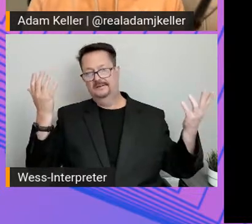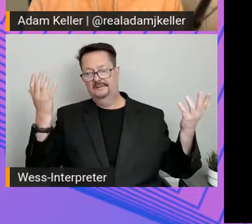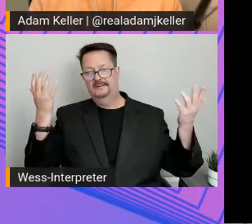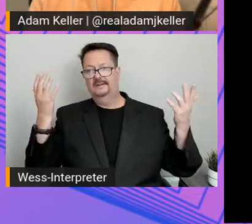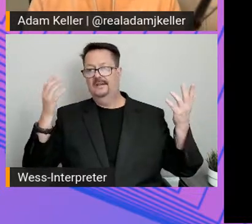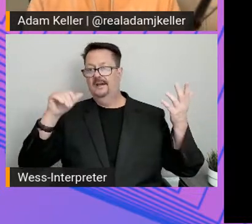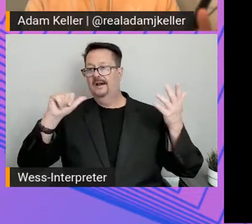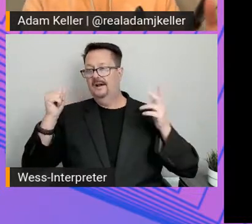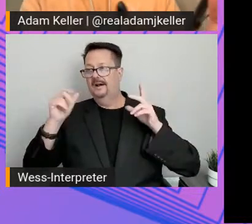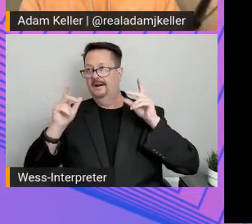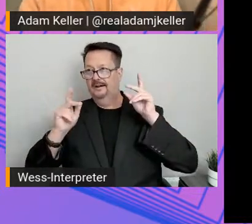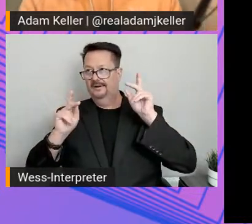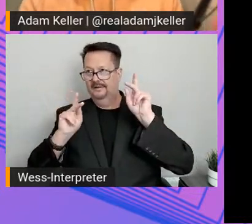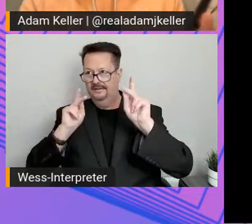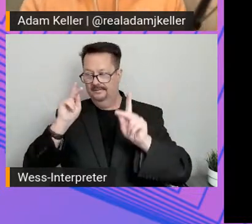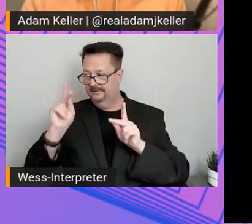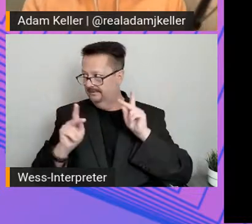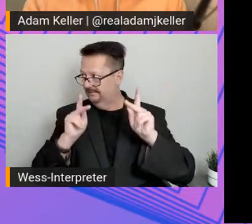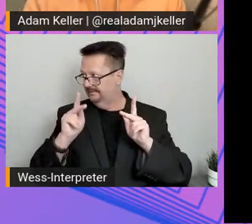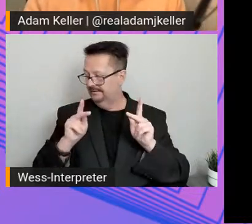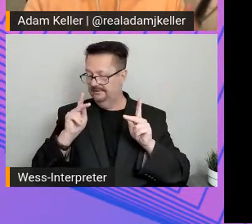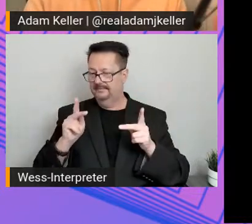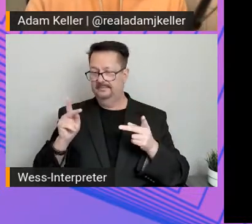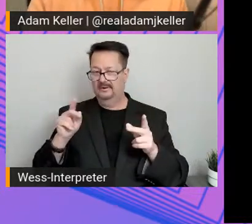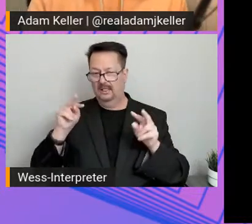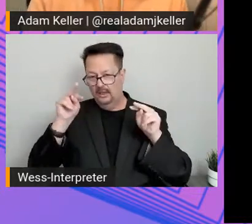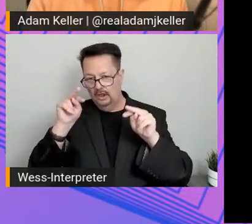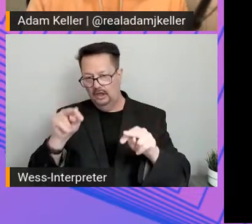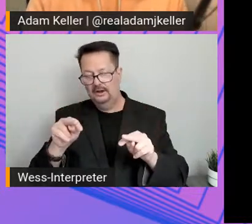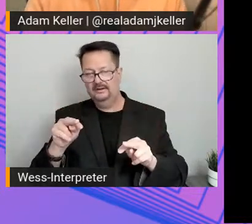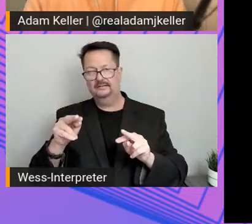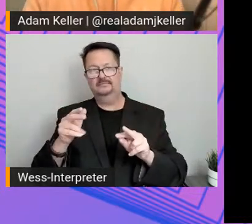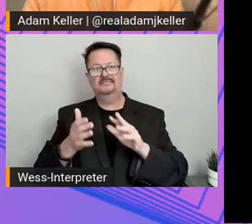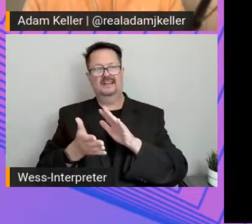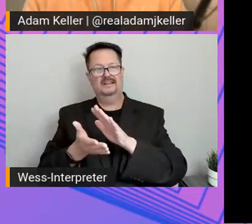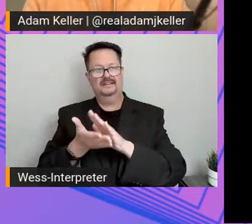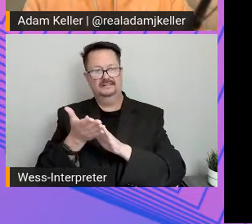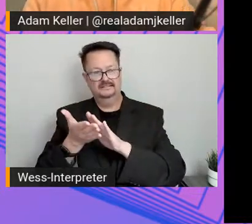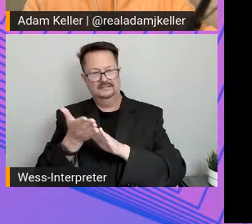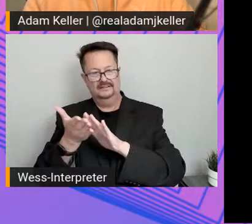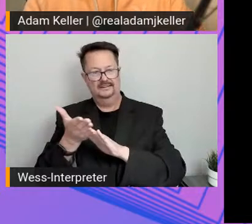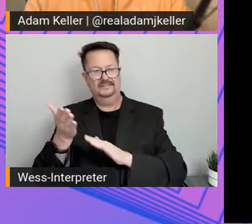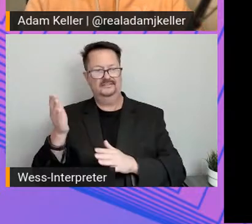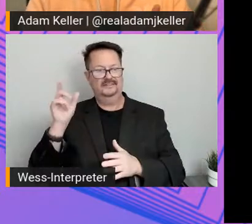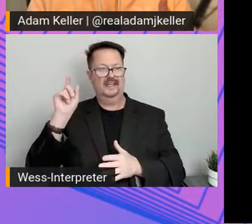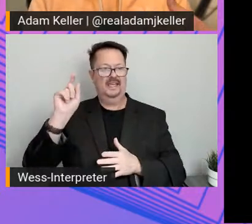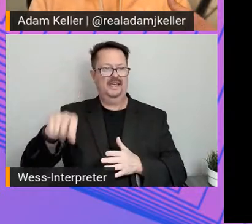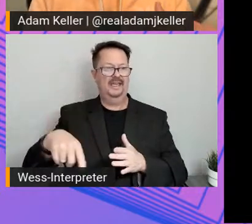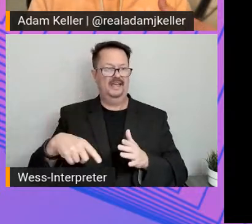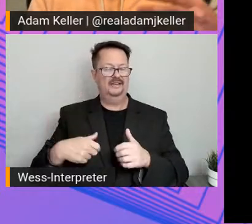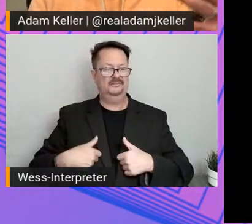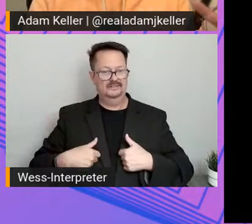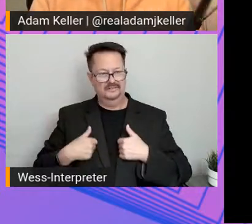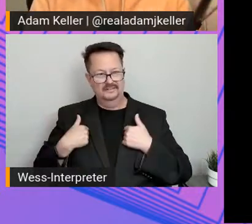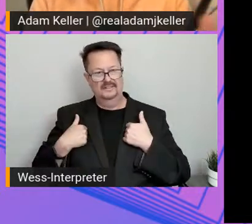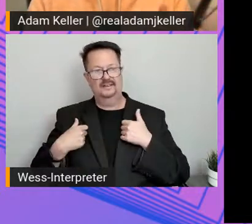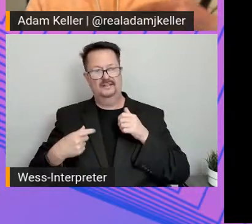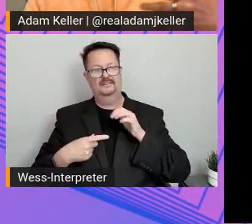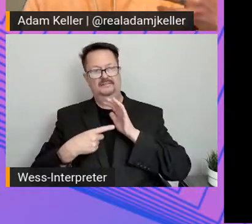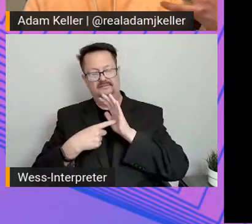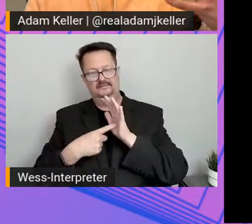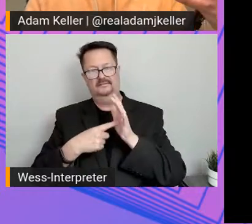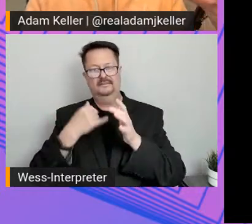against my application. Well, my container has to live somewhere and it has to run somewhere. And if it's exposed, via a certain